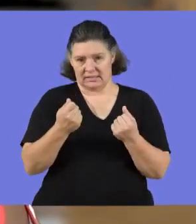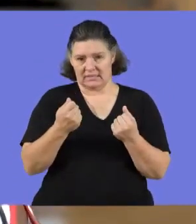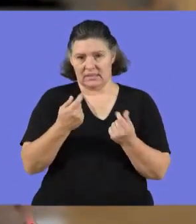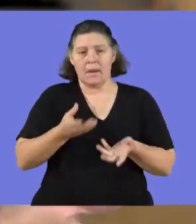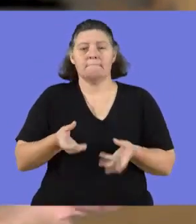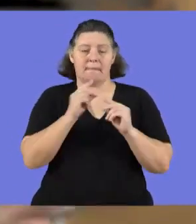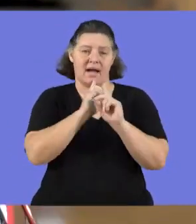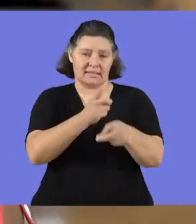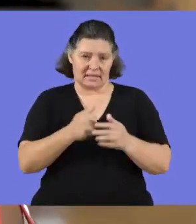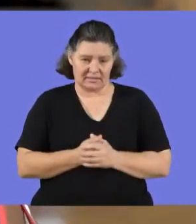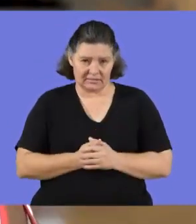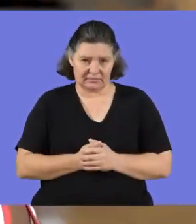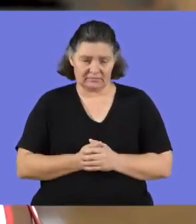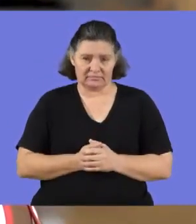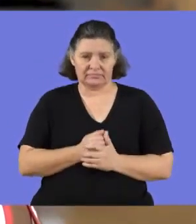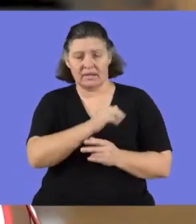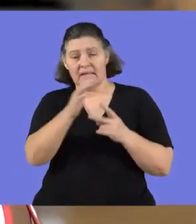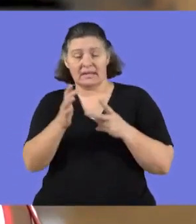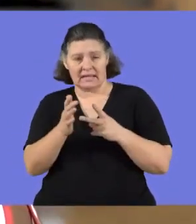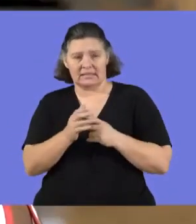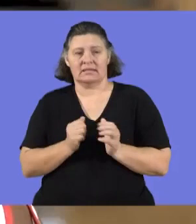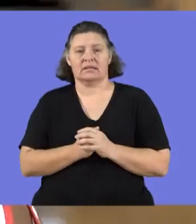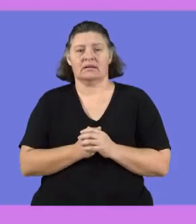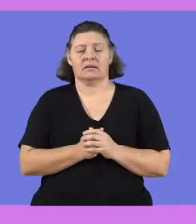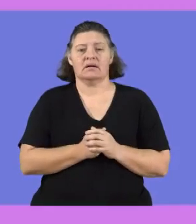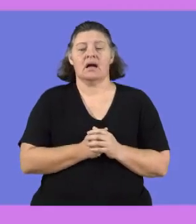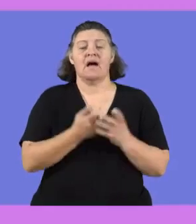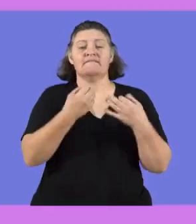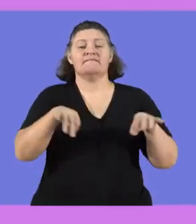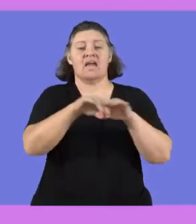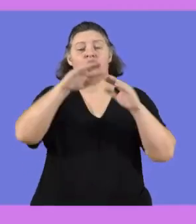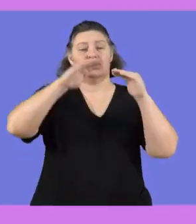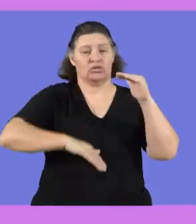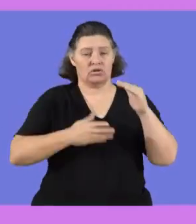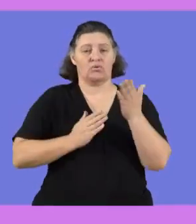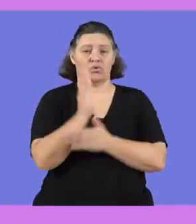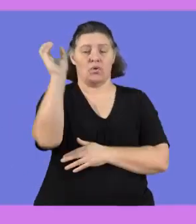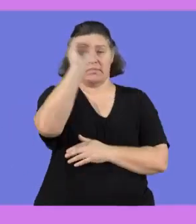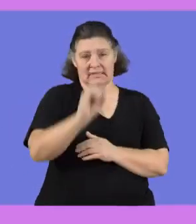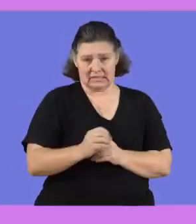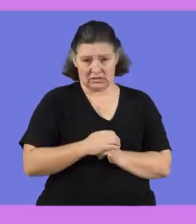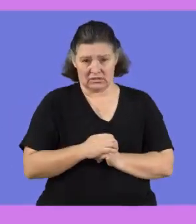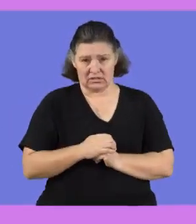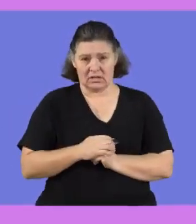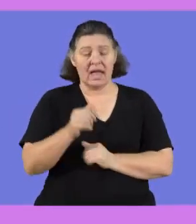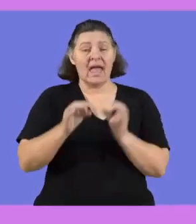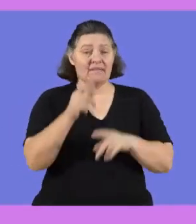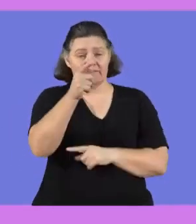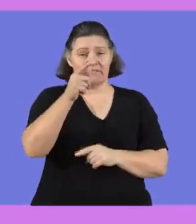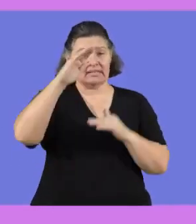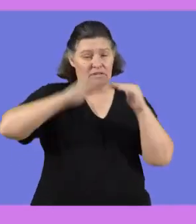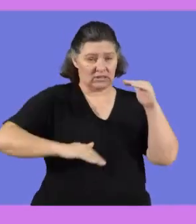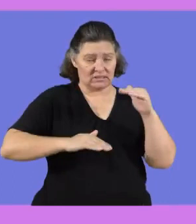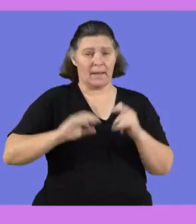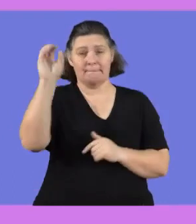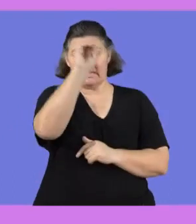original price, you get your answer. And the next one, decrease the value by a percentage. Remember, when